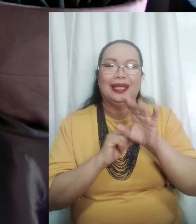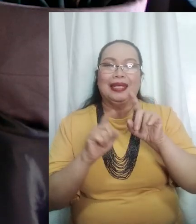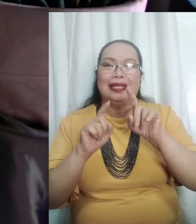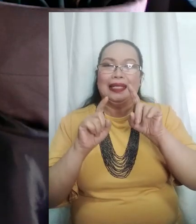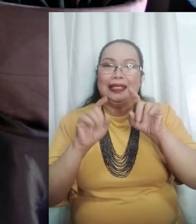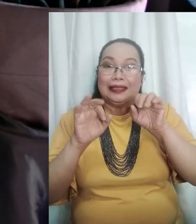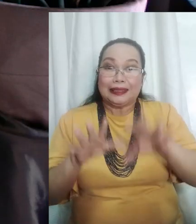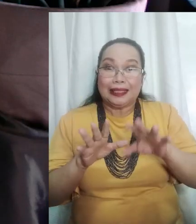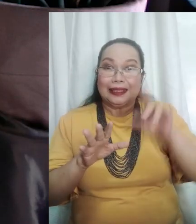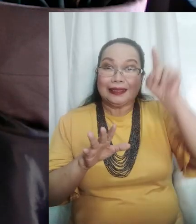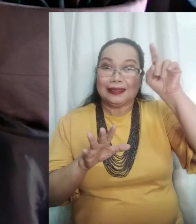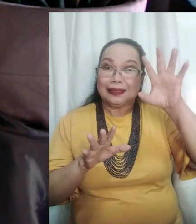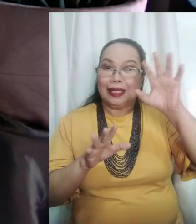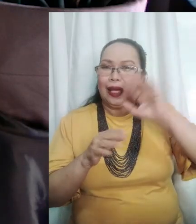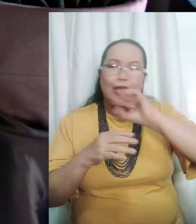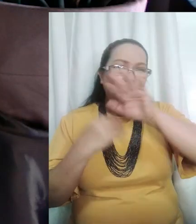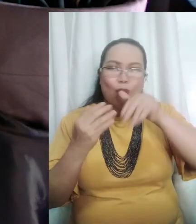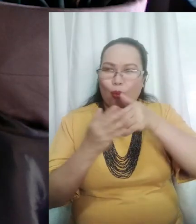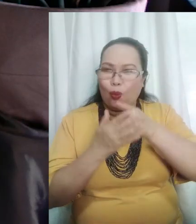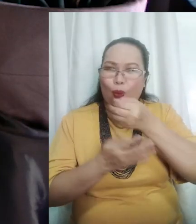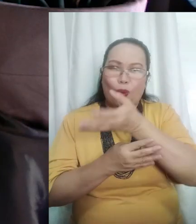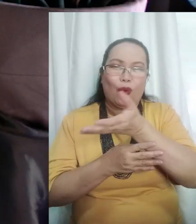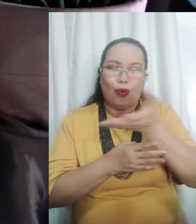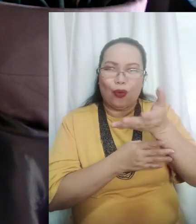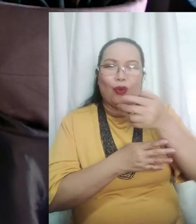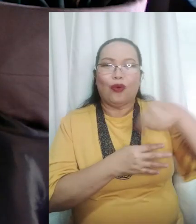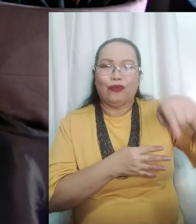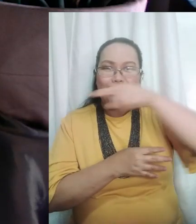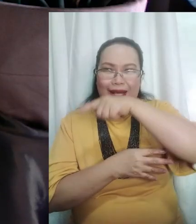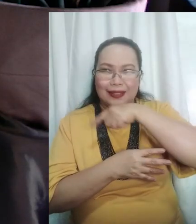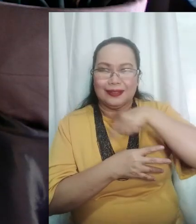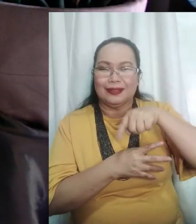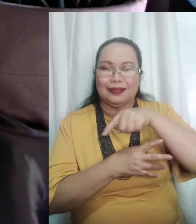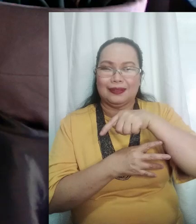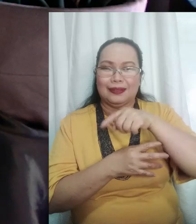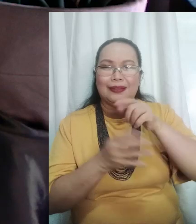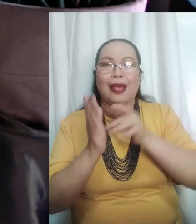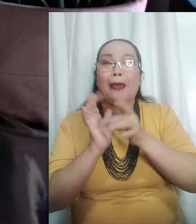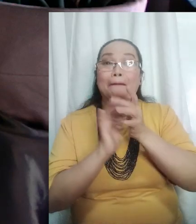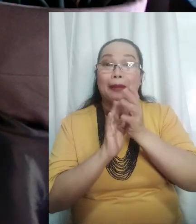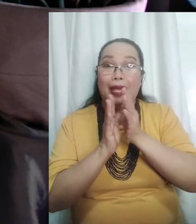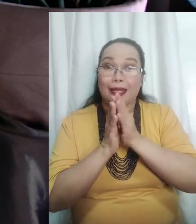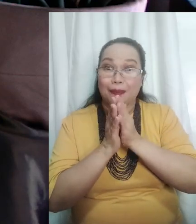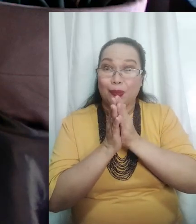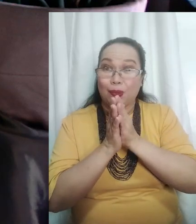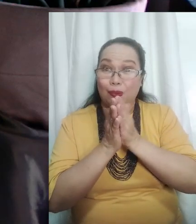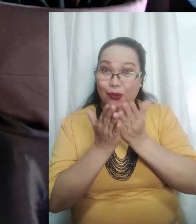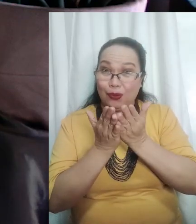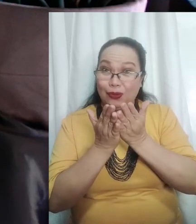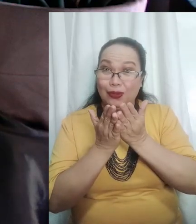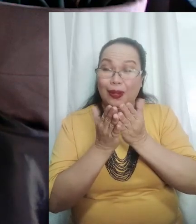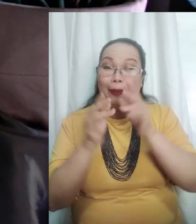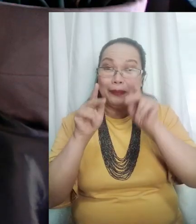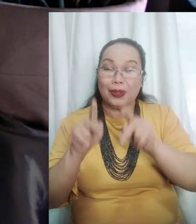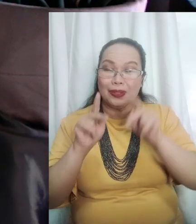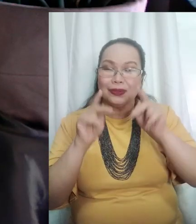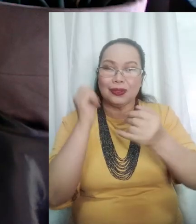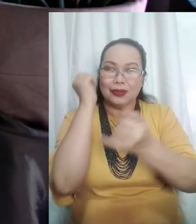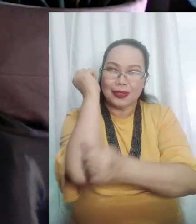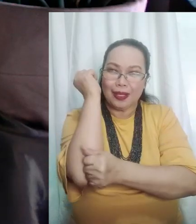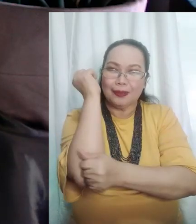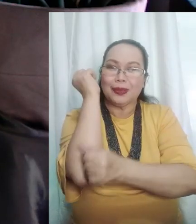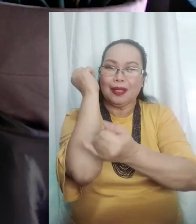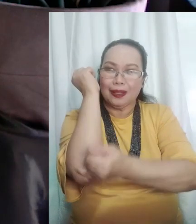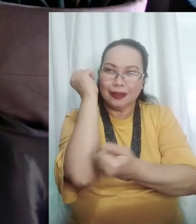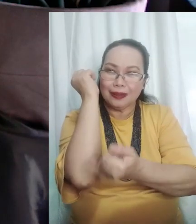is prevalent and common to all of God's Bible character servants. Abraham, Isaac,